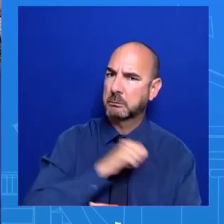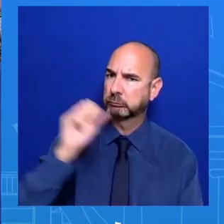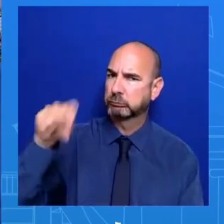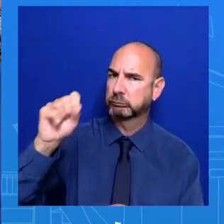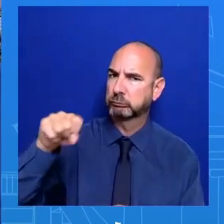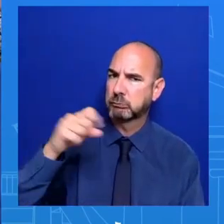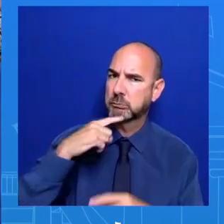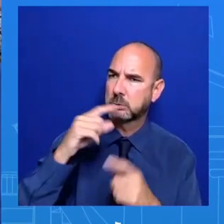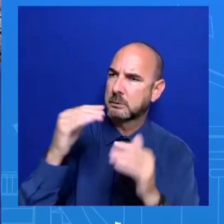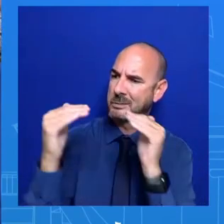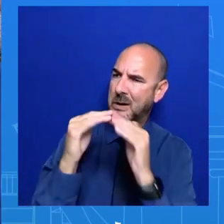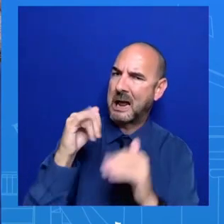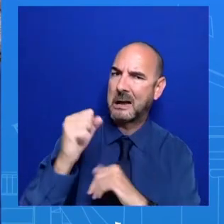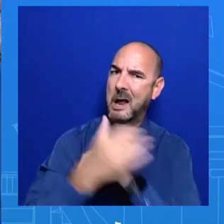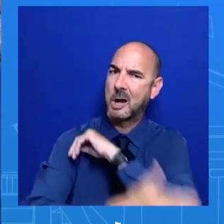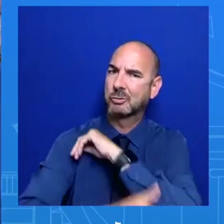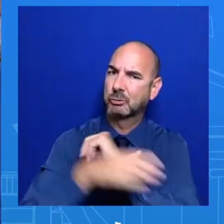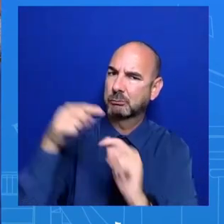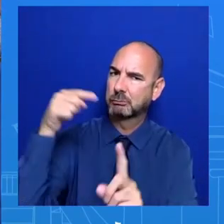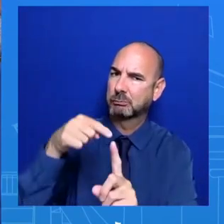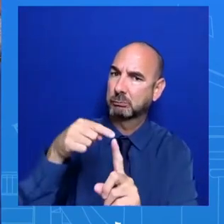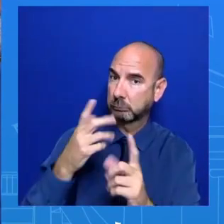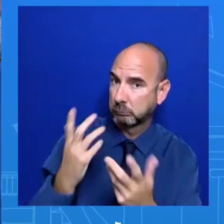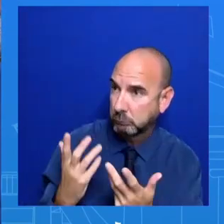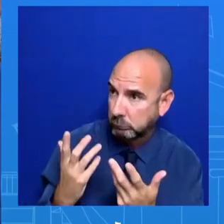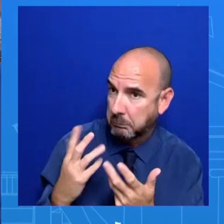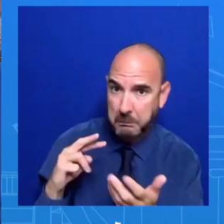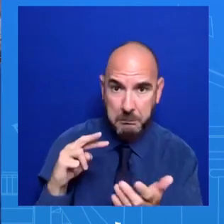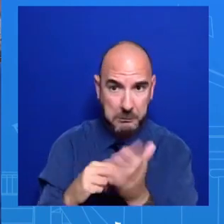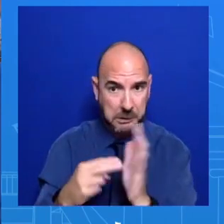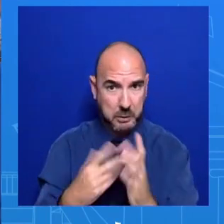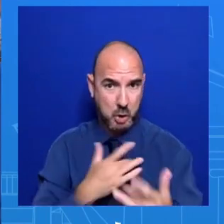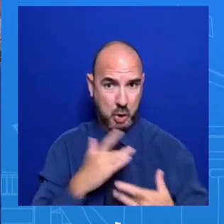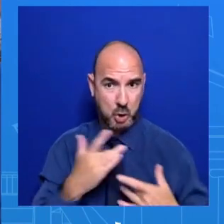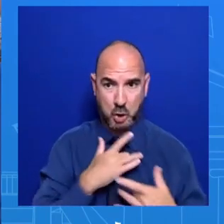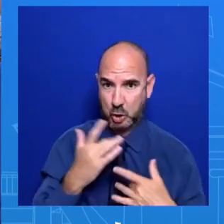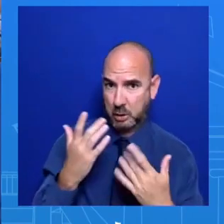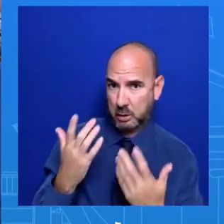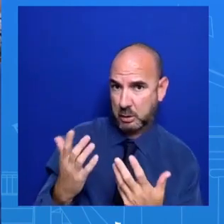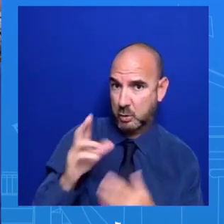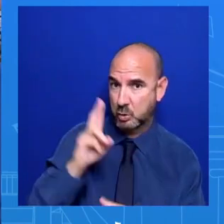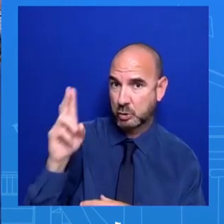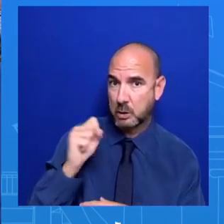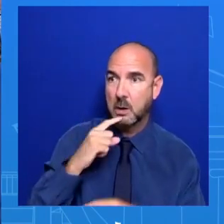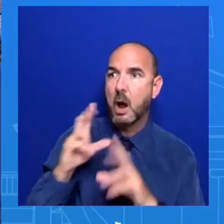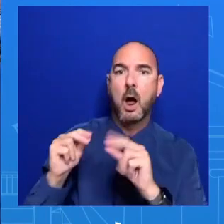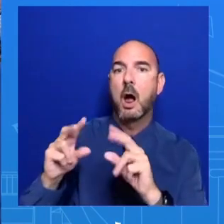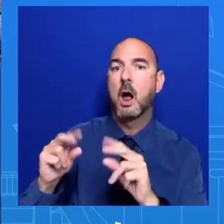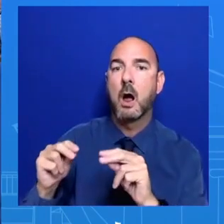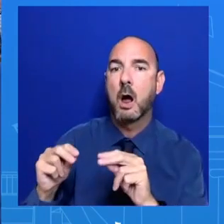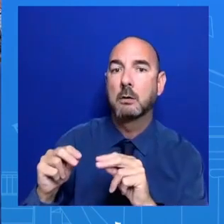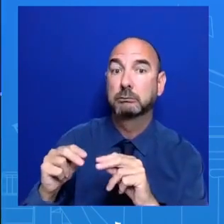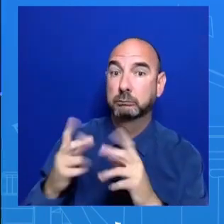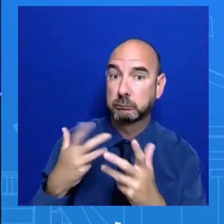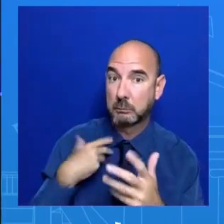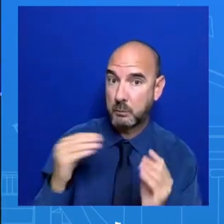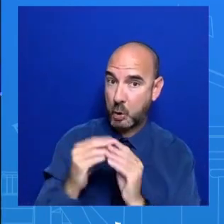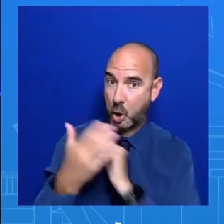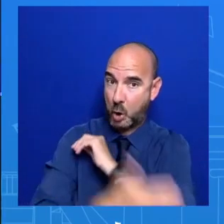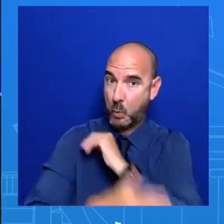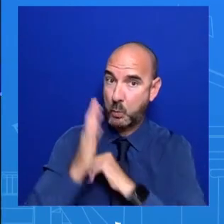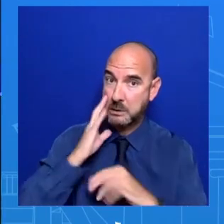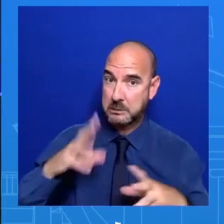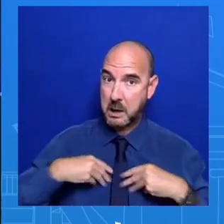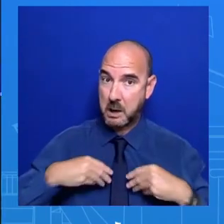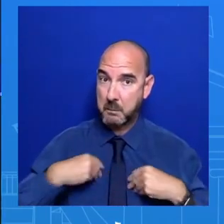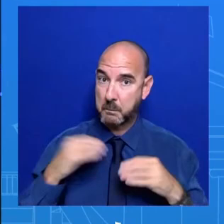where other nations over U.S. objections will recognize Palestine? Each country is entitled to